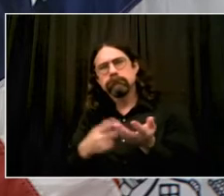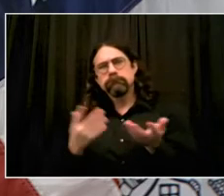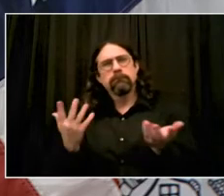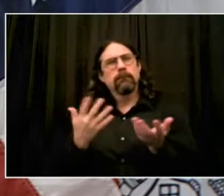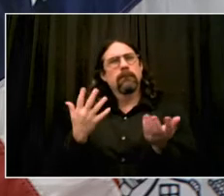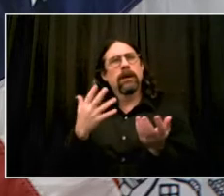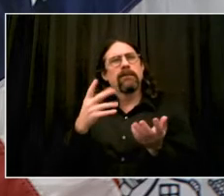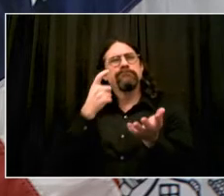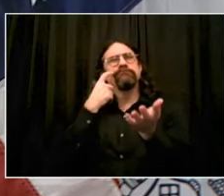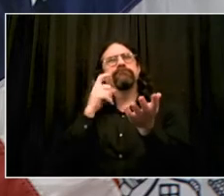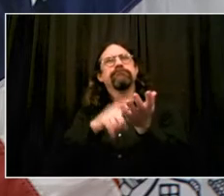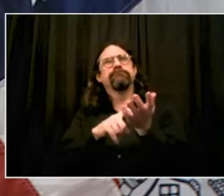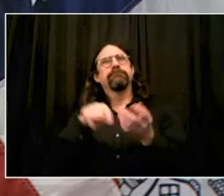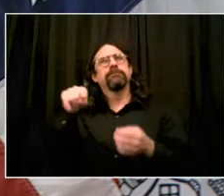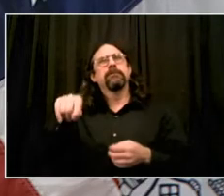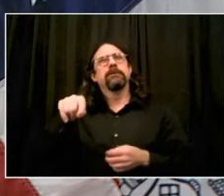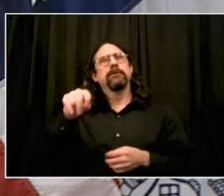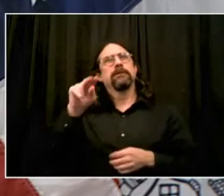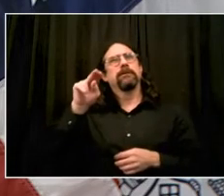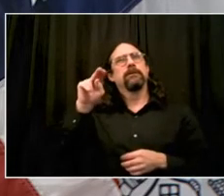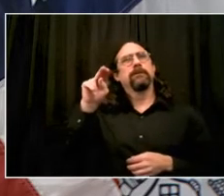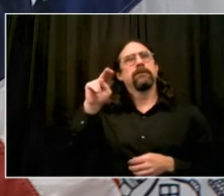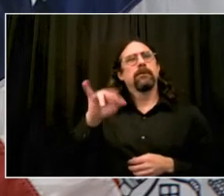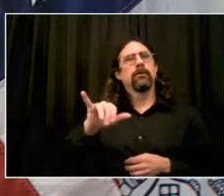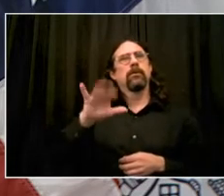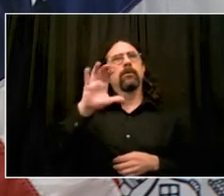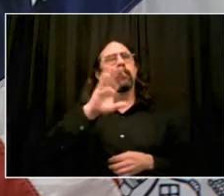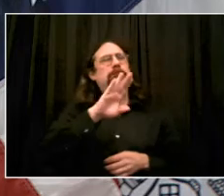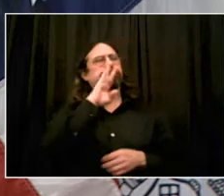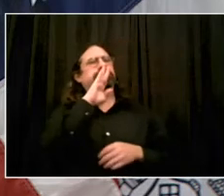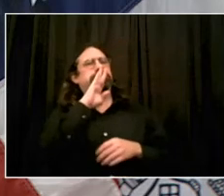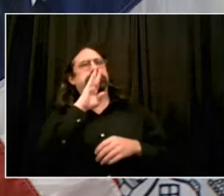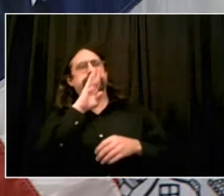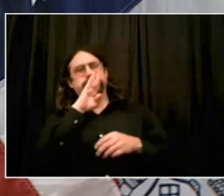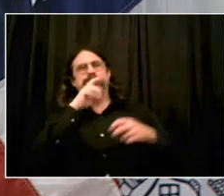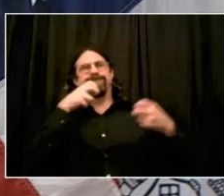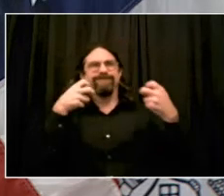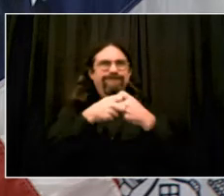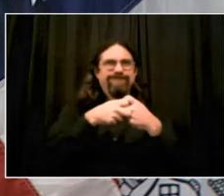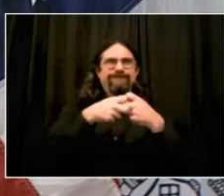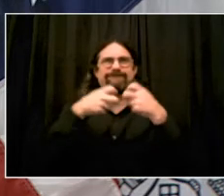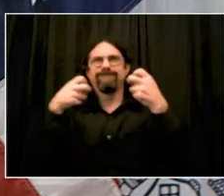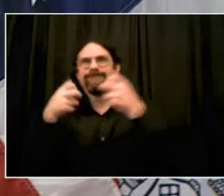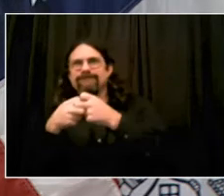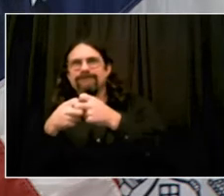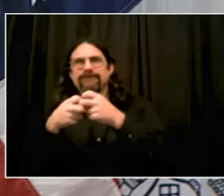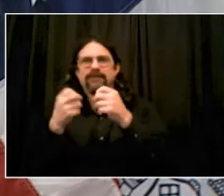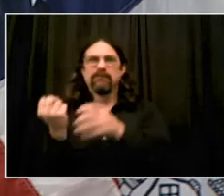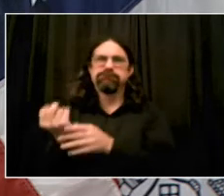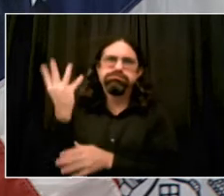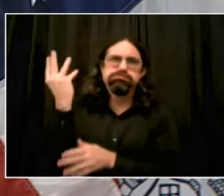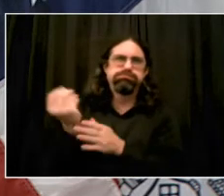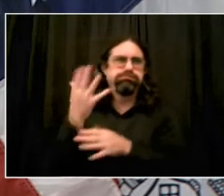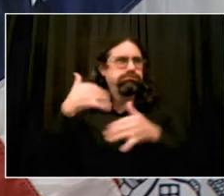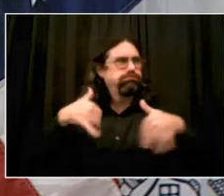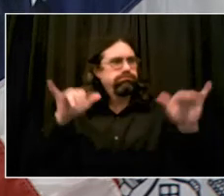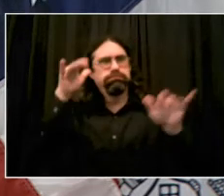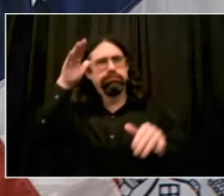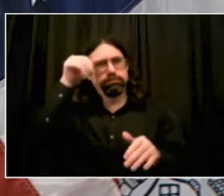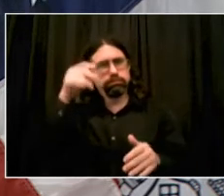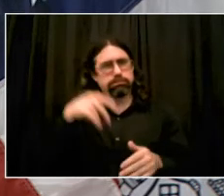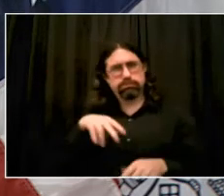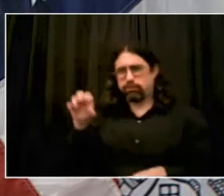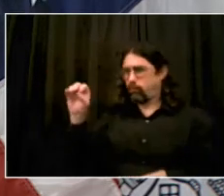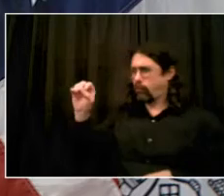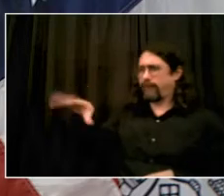want to respond to your specific figure because I don't have all of the briefing in front of me here, but what I'd say is I